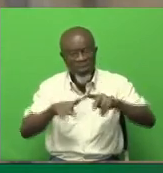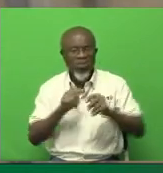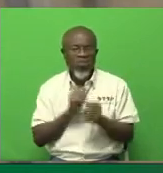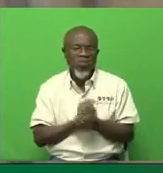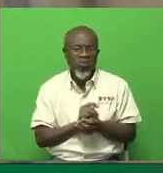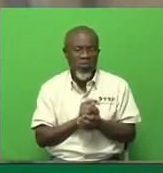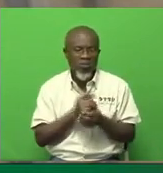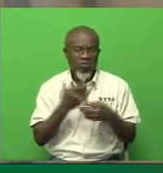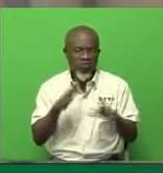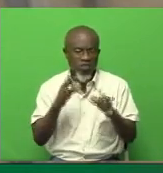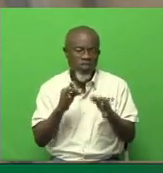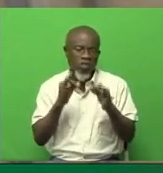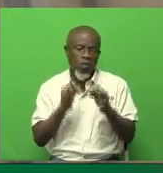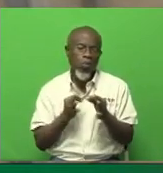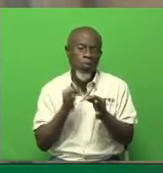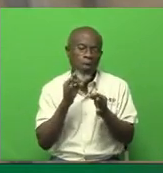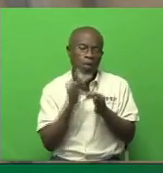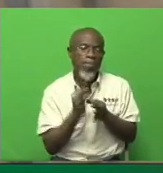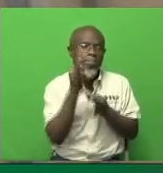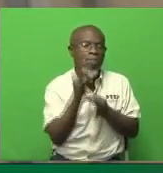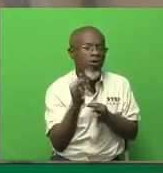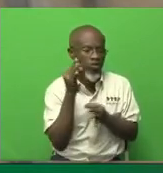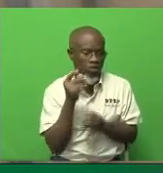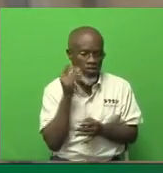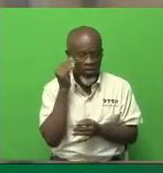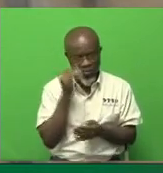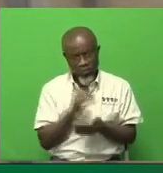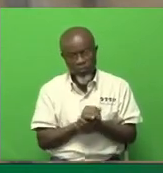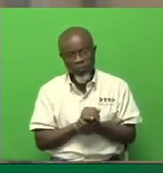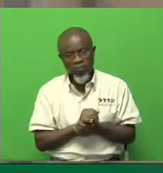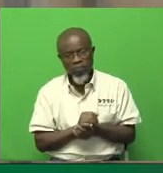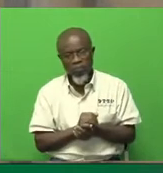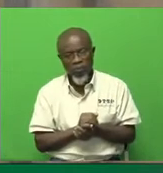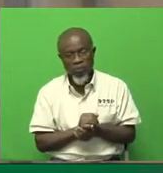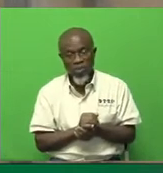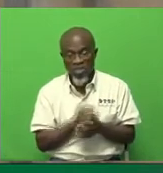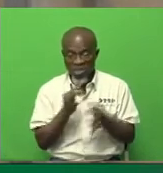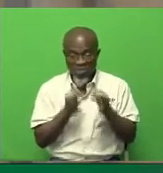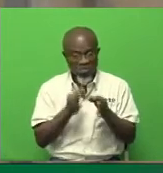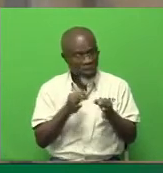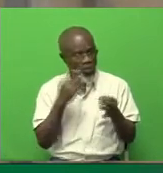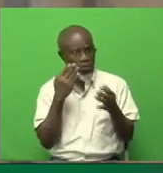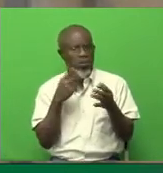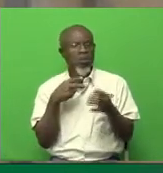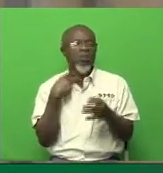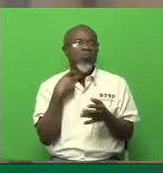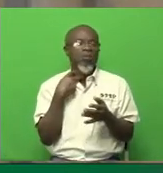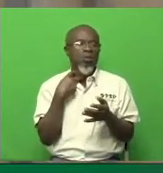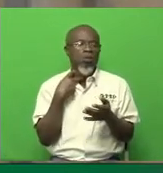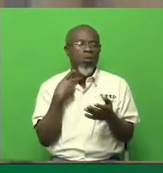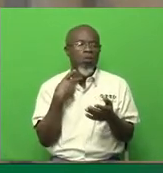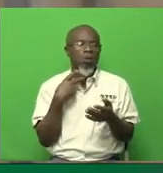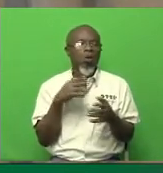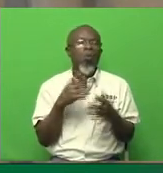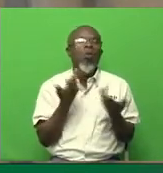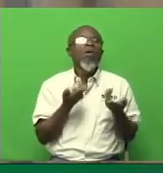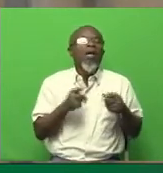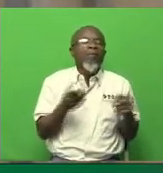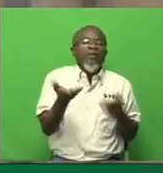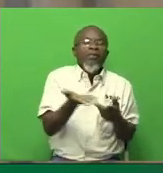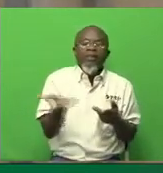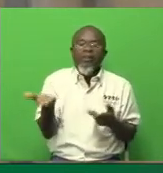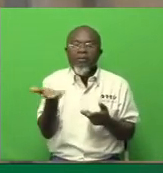Madam speaker had we shook this responsibility where would these young people be today